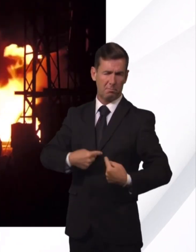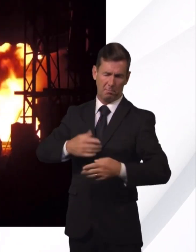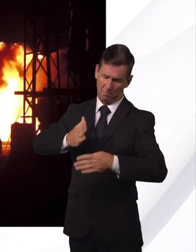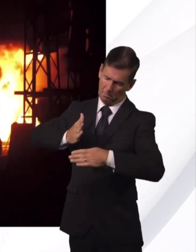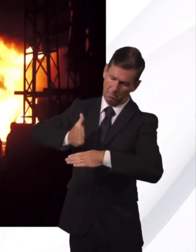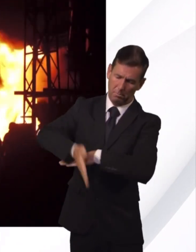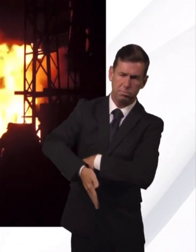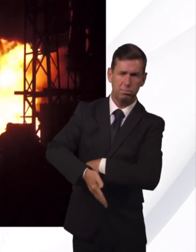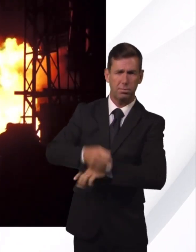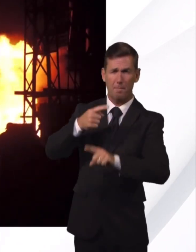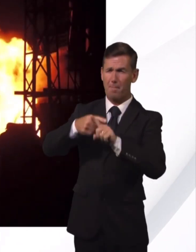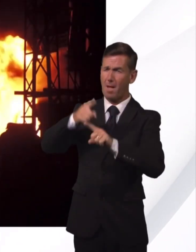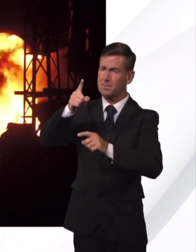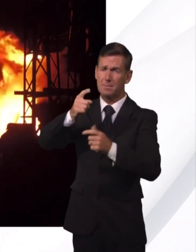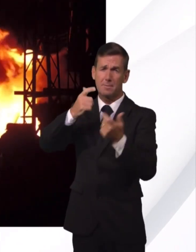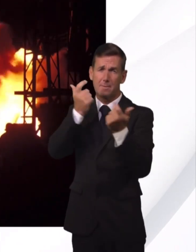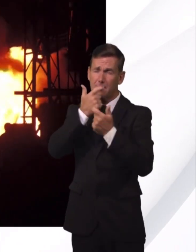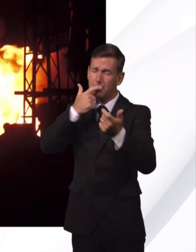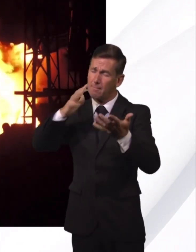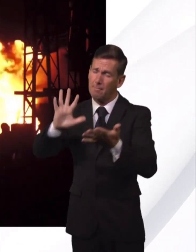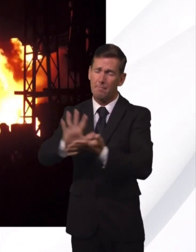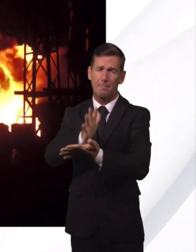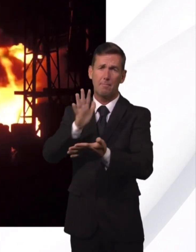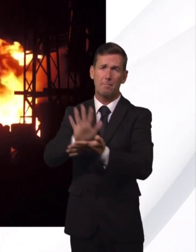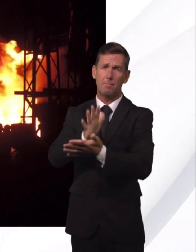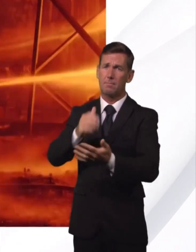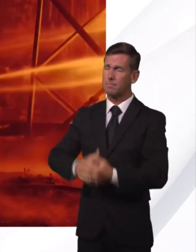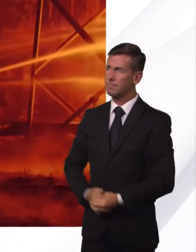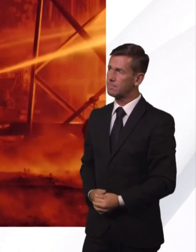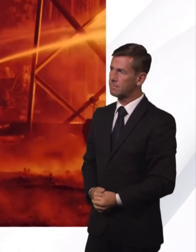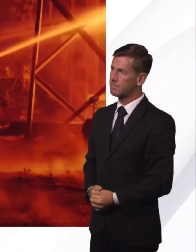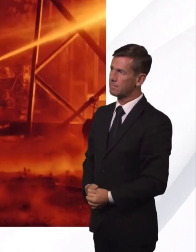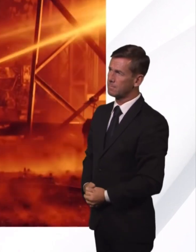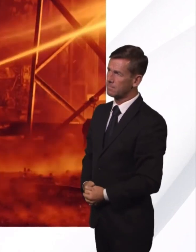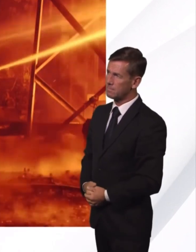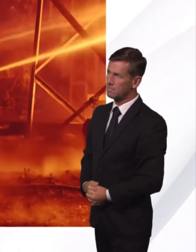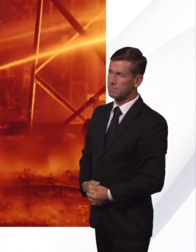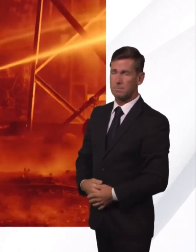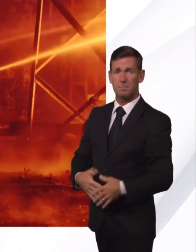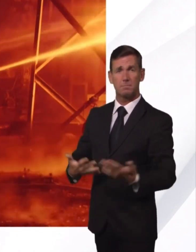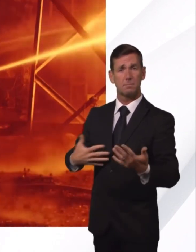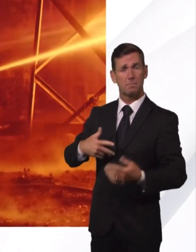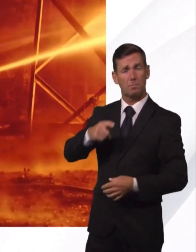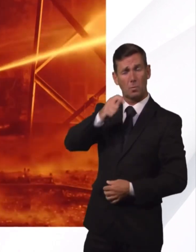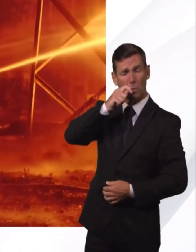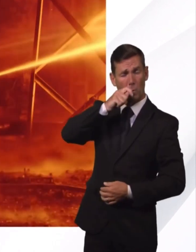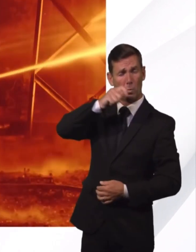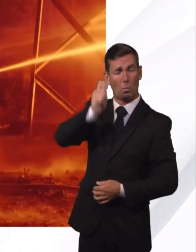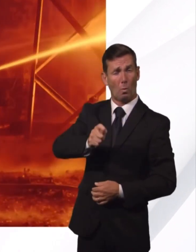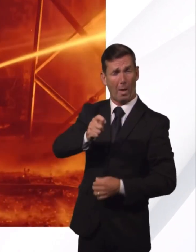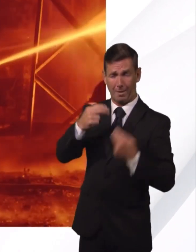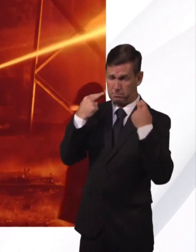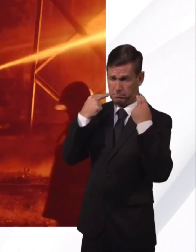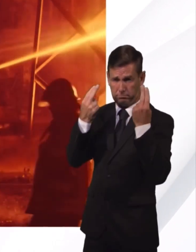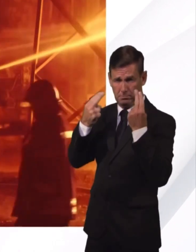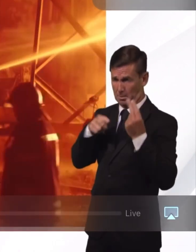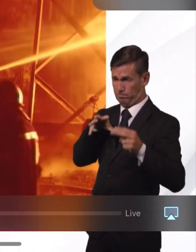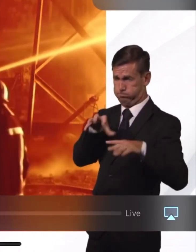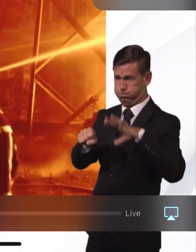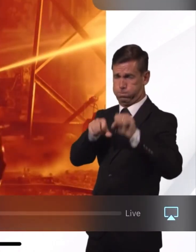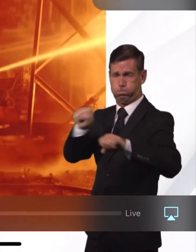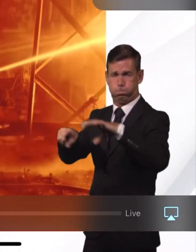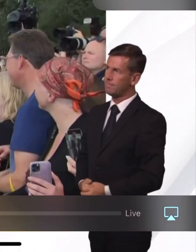Also in the programme this afternoon, after Ukraine's successful counterattack against Russian forces, it says the Kremlin is now